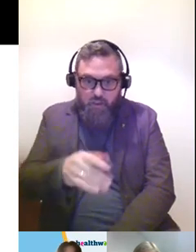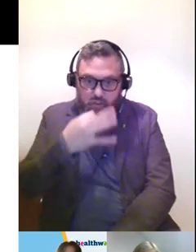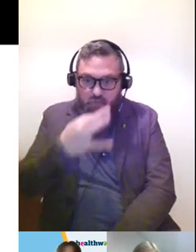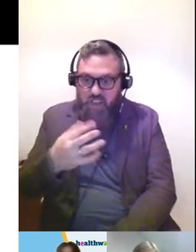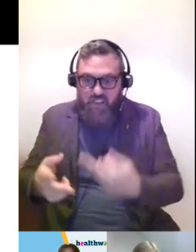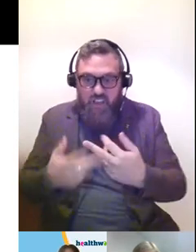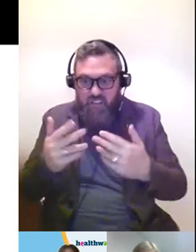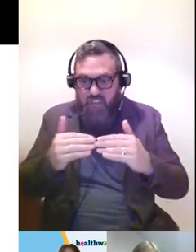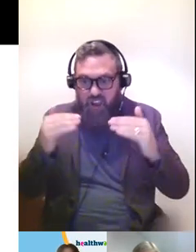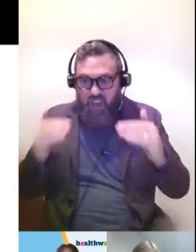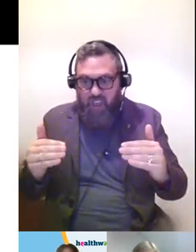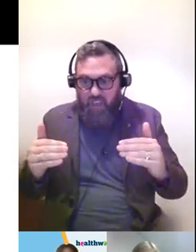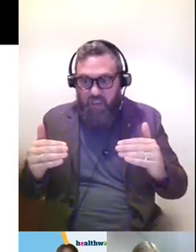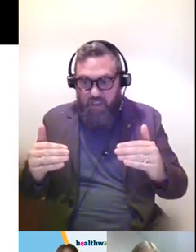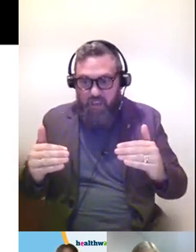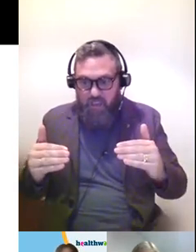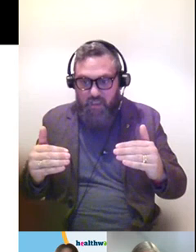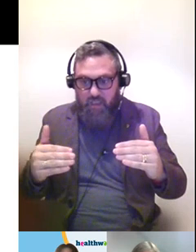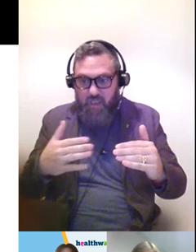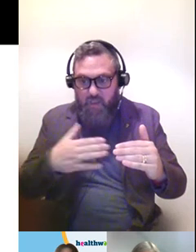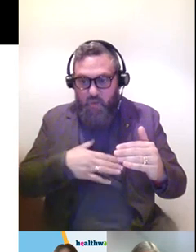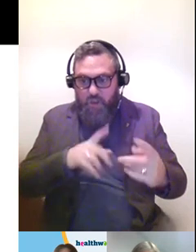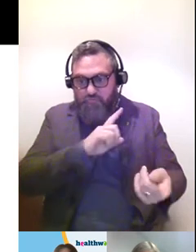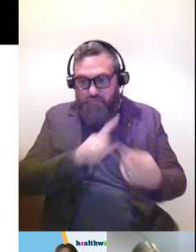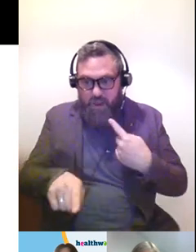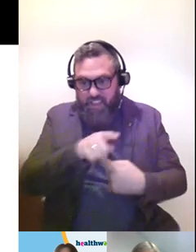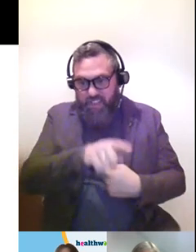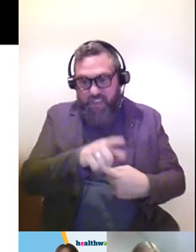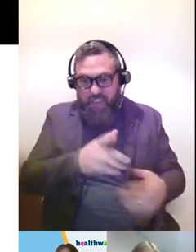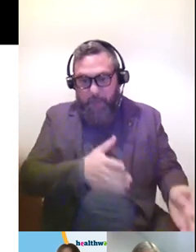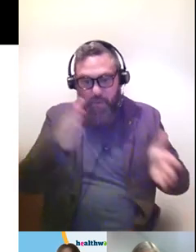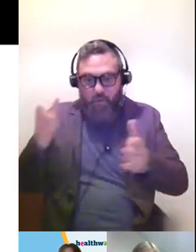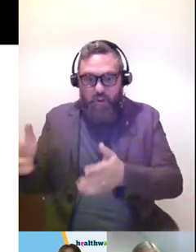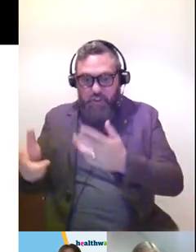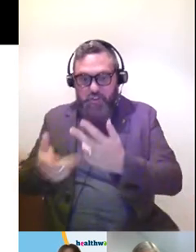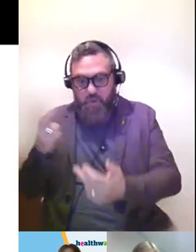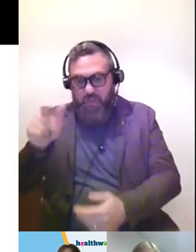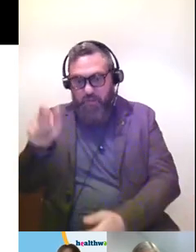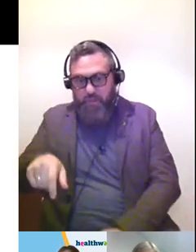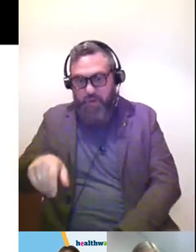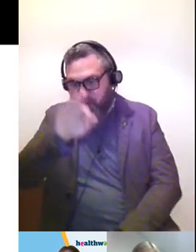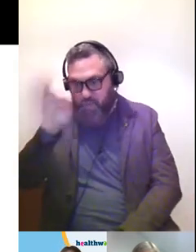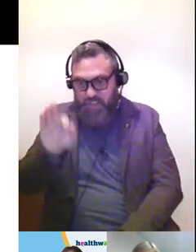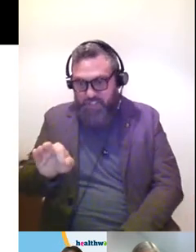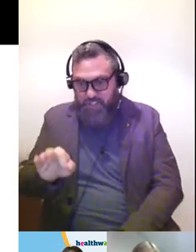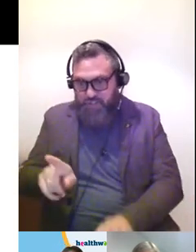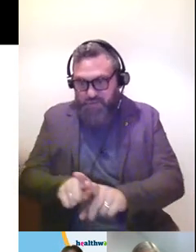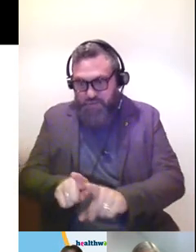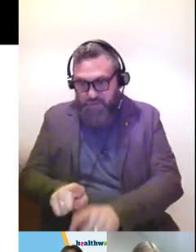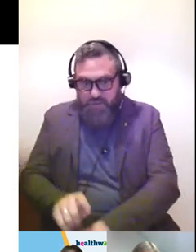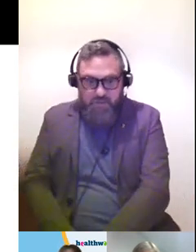So if I let them respond to that, then I'm going to move on to someone else, if that's okay. Thank you.